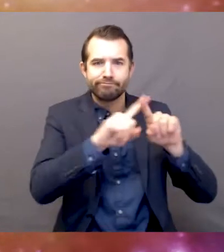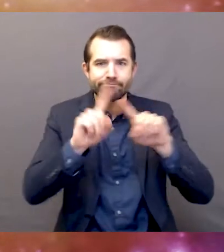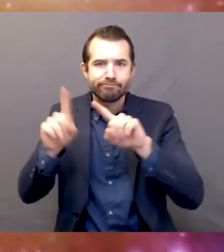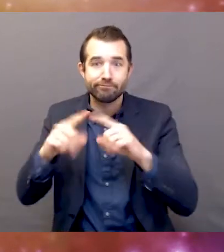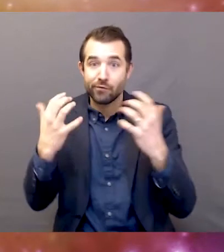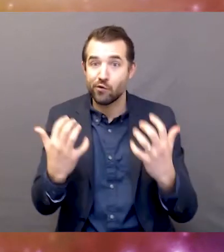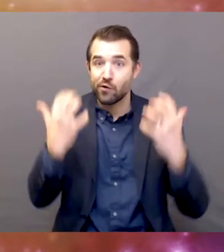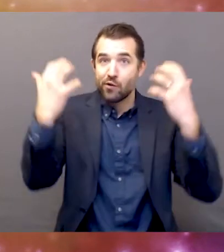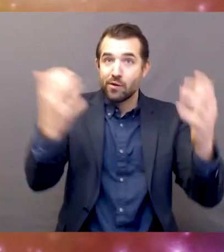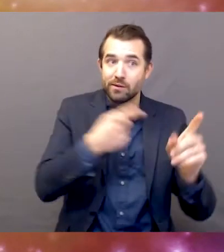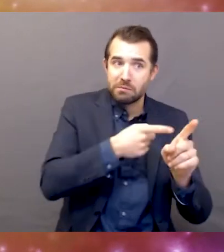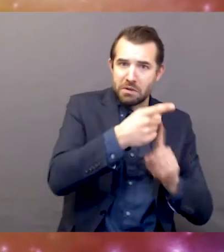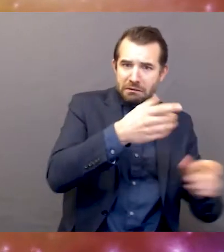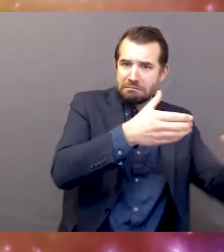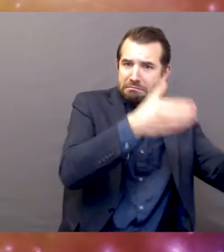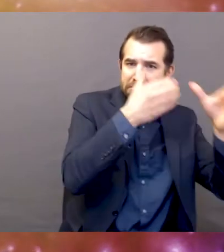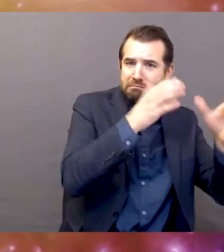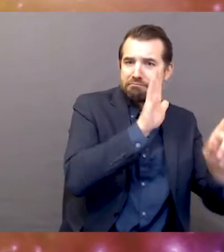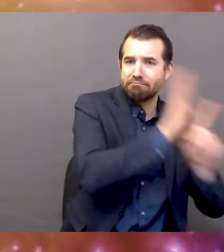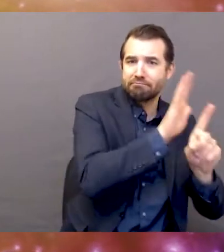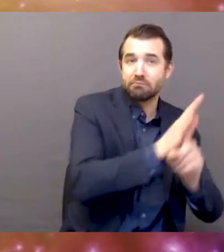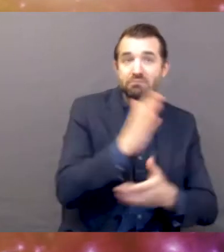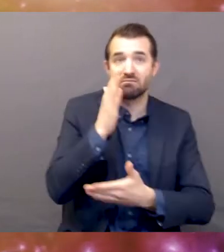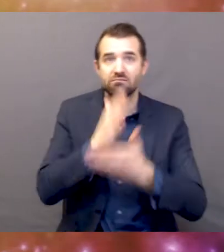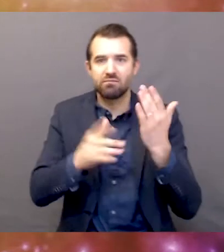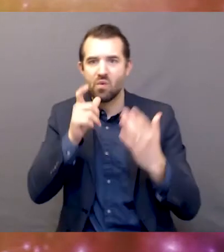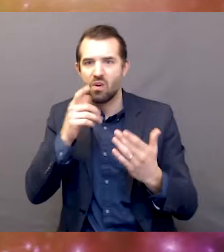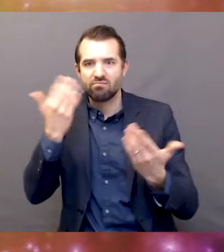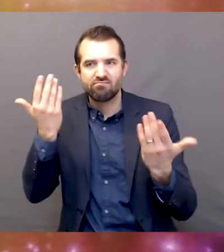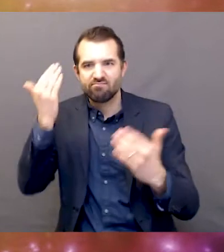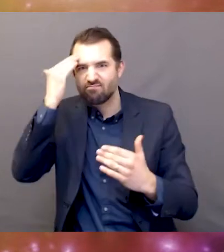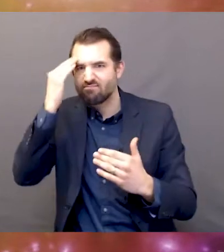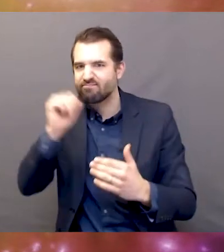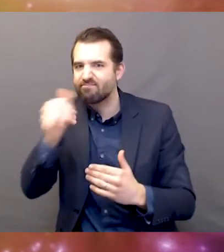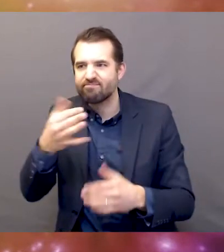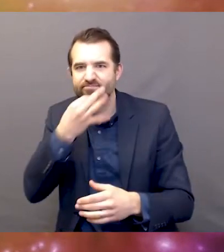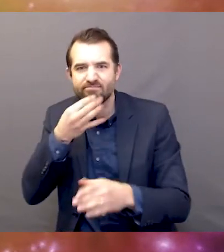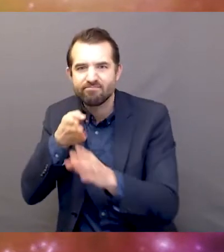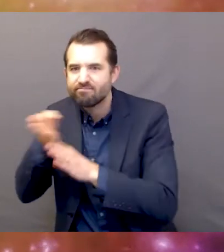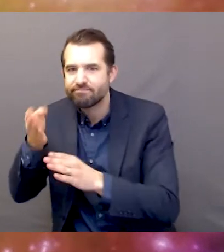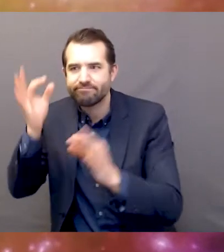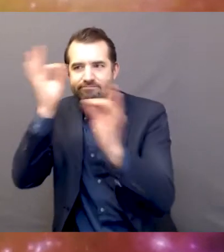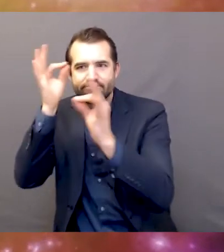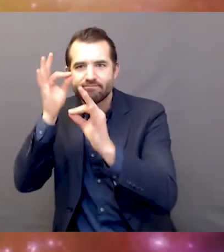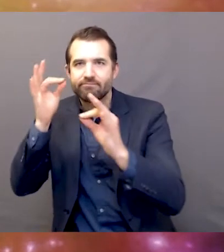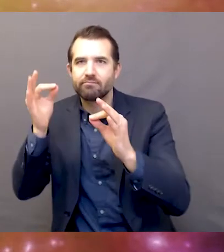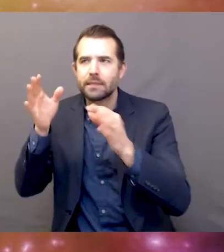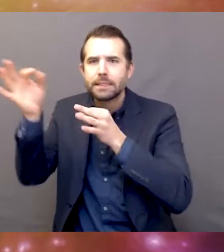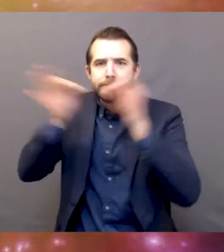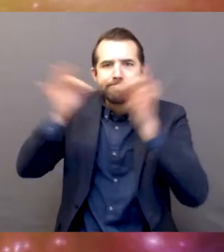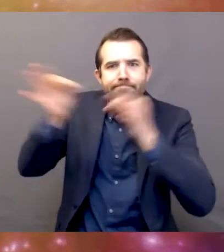specialist and a non-specialist audience. I'd like to thank the members of the selection committee who were active in this